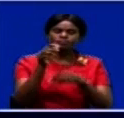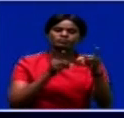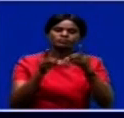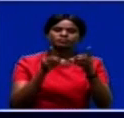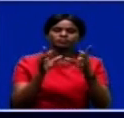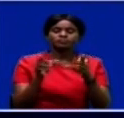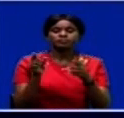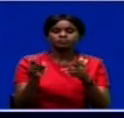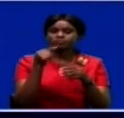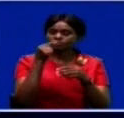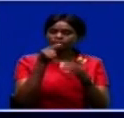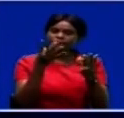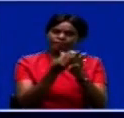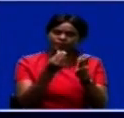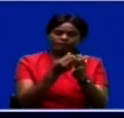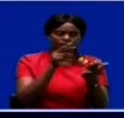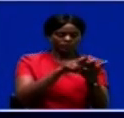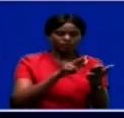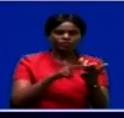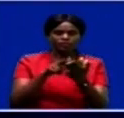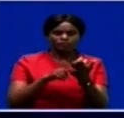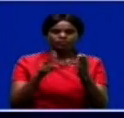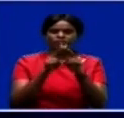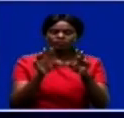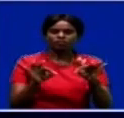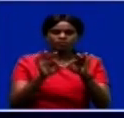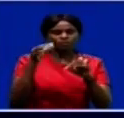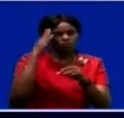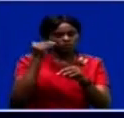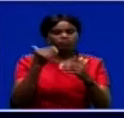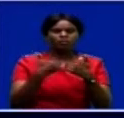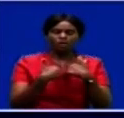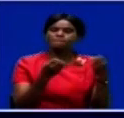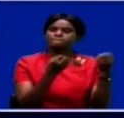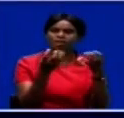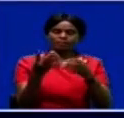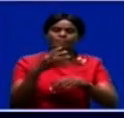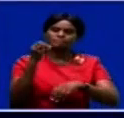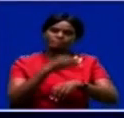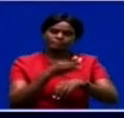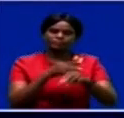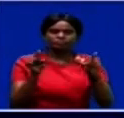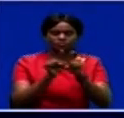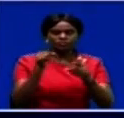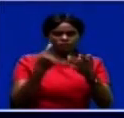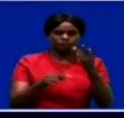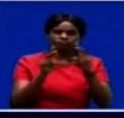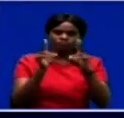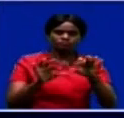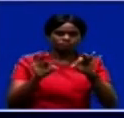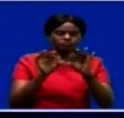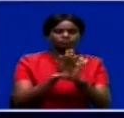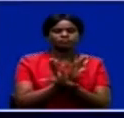Erana Stenet said financial reporting is important because it will attract investment, and which is critical